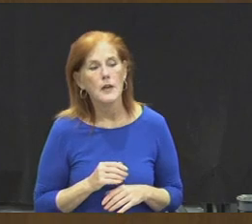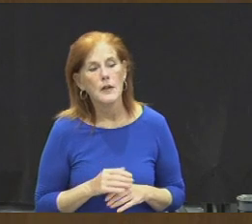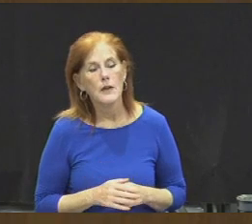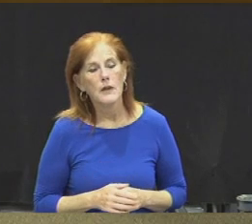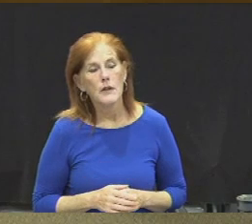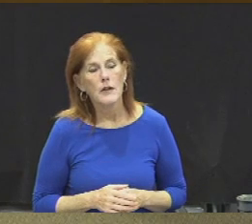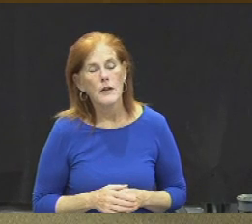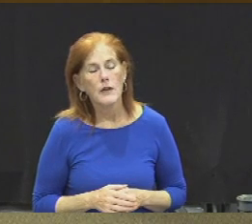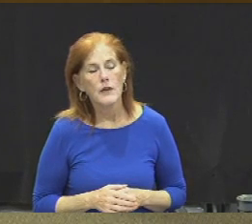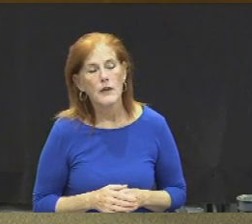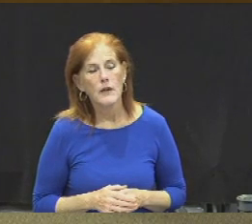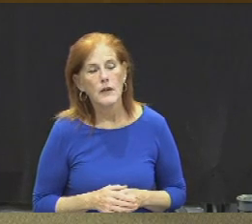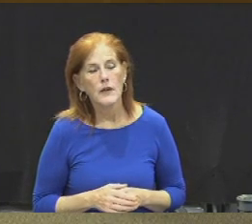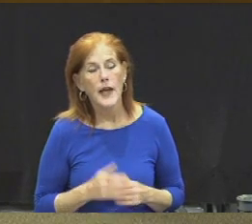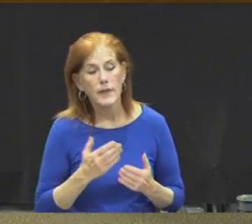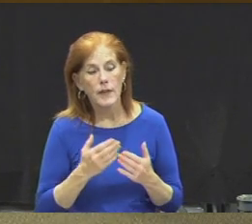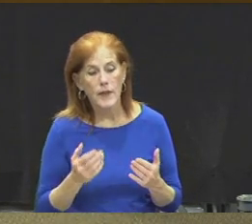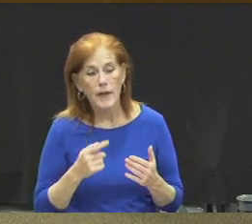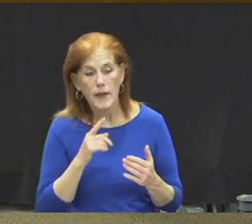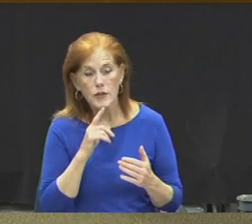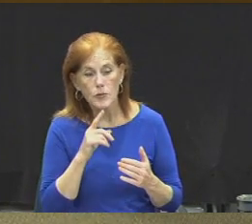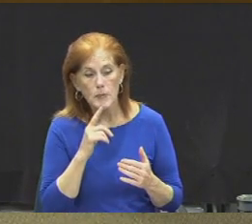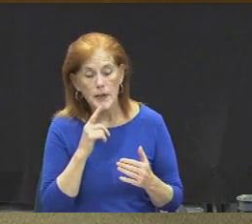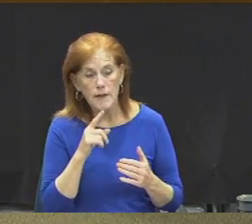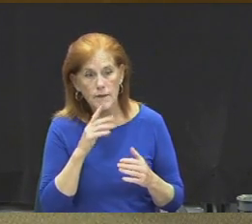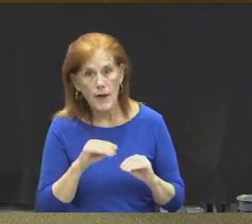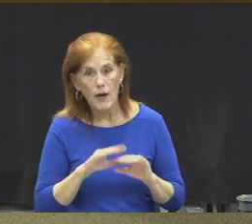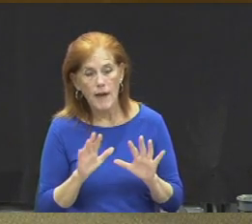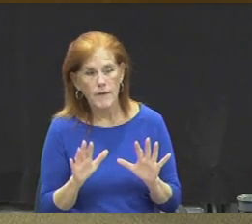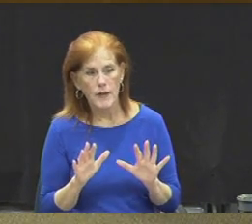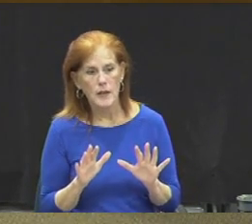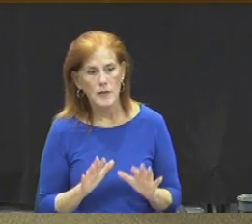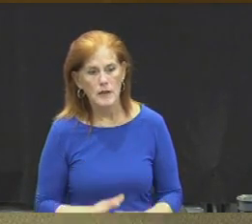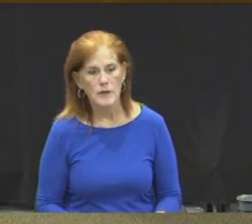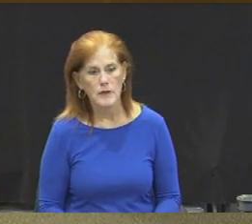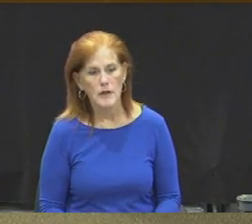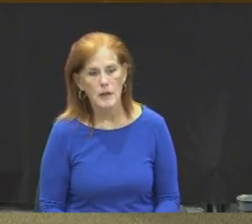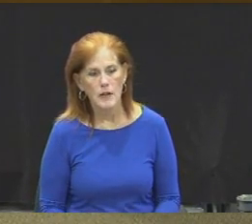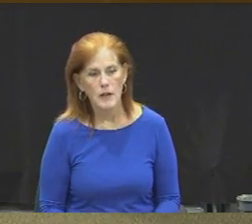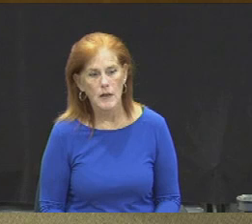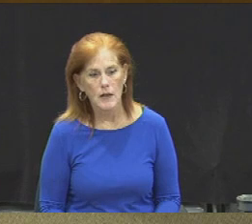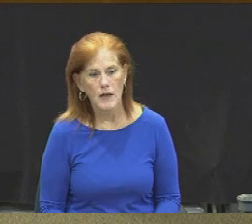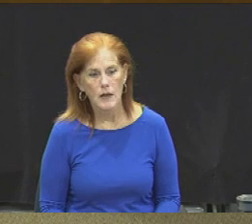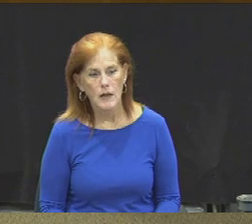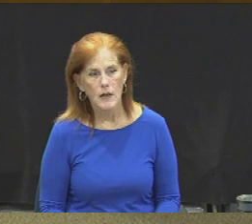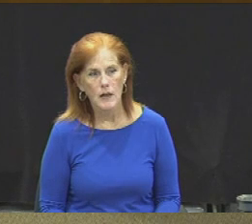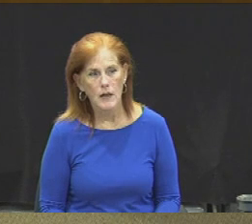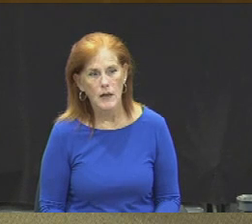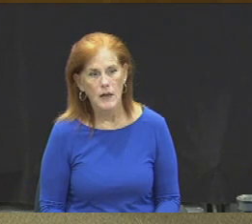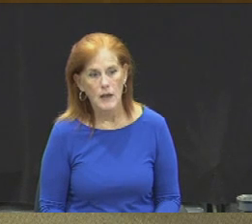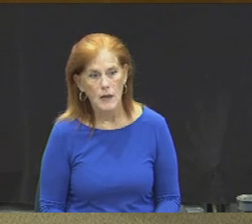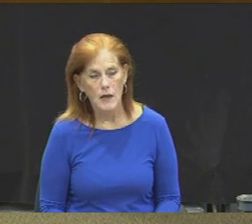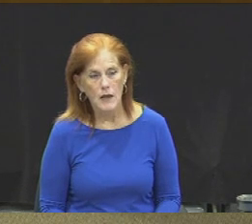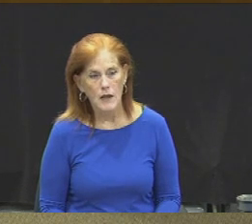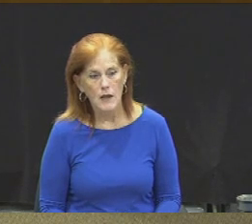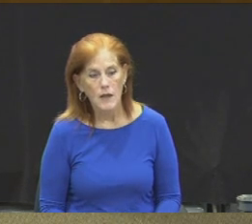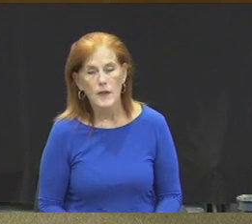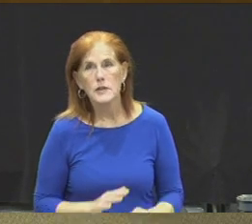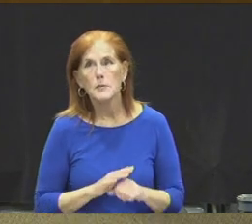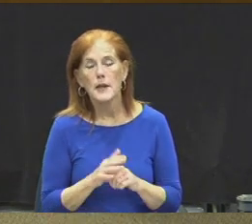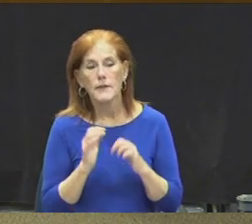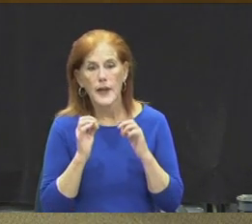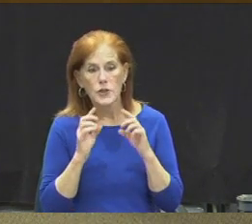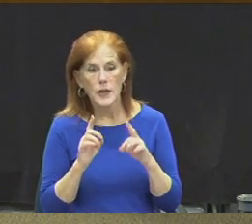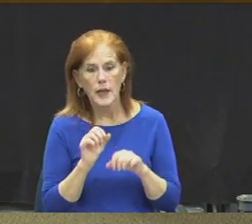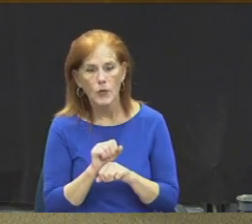still very evident is that there's just so much education and work that needs to be done around